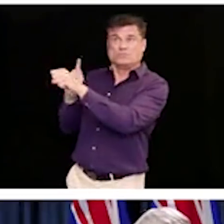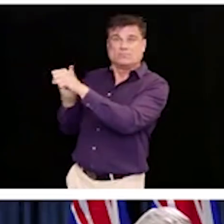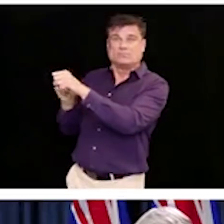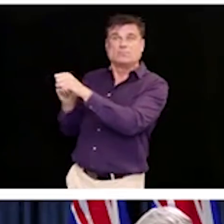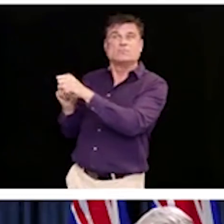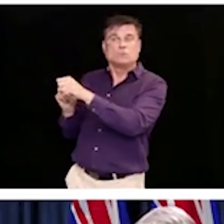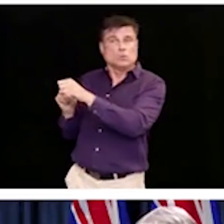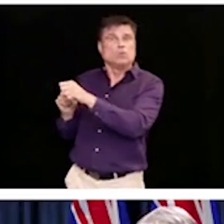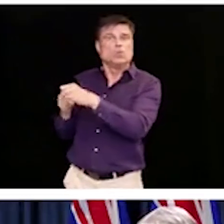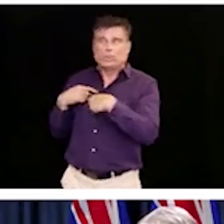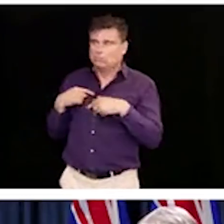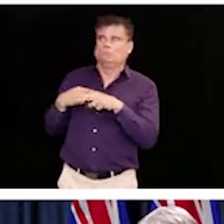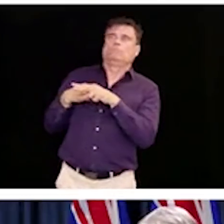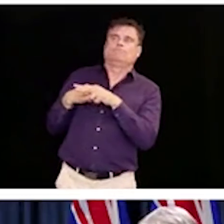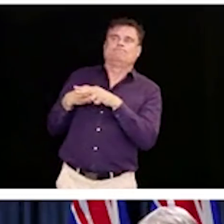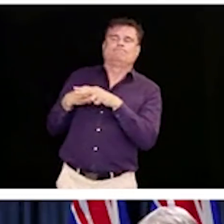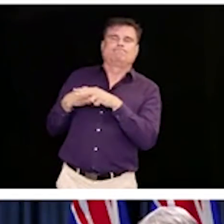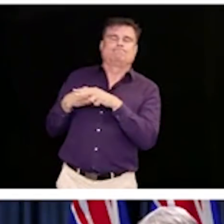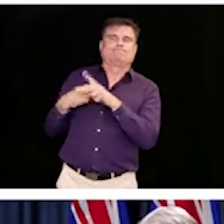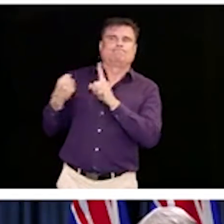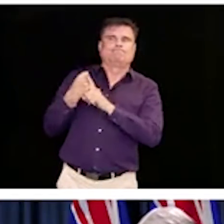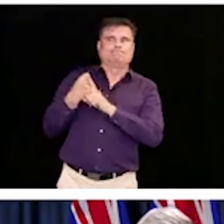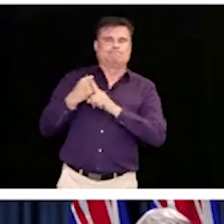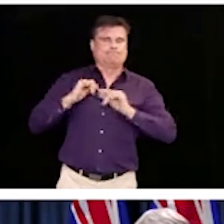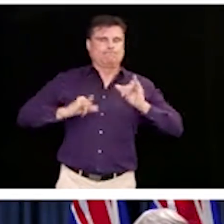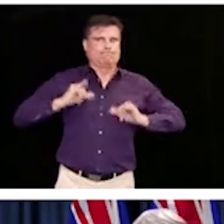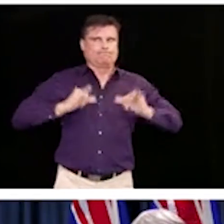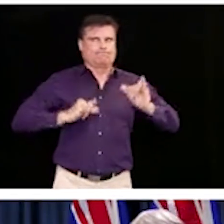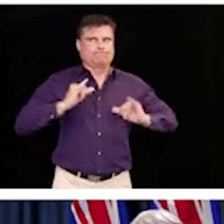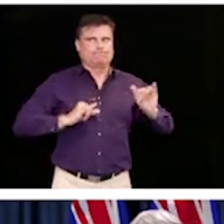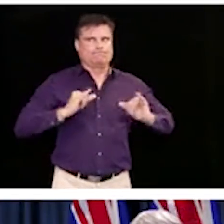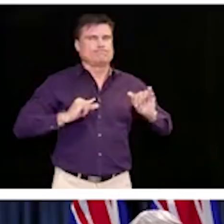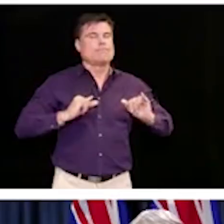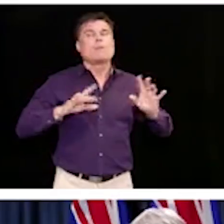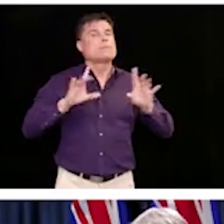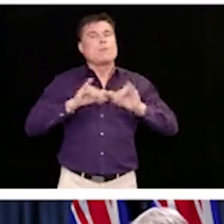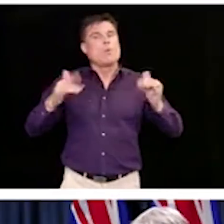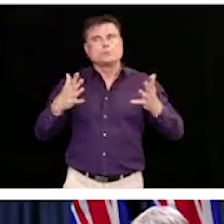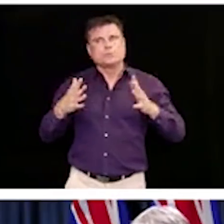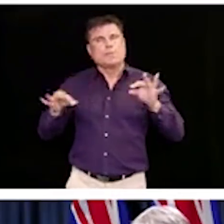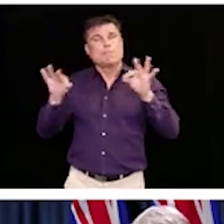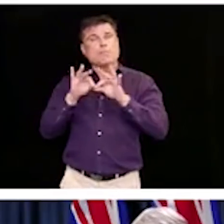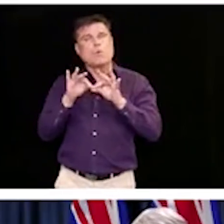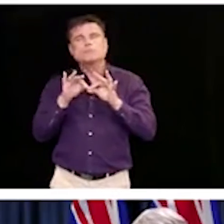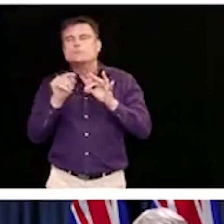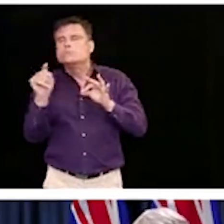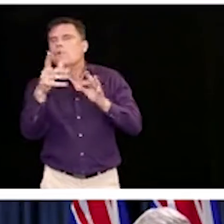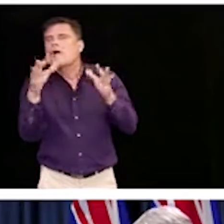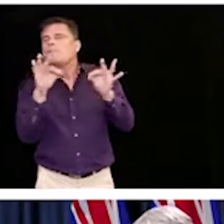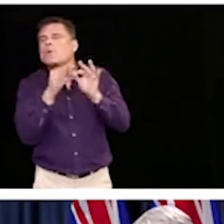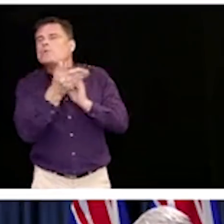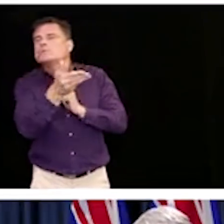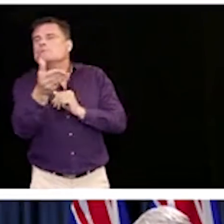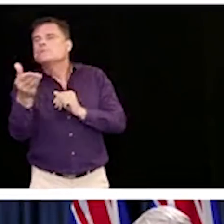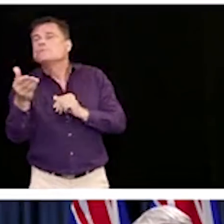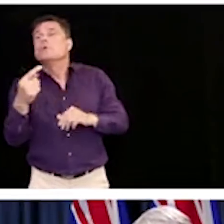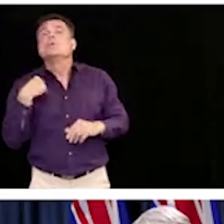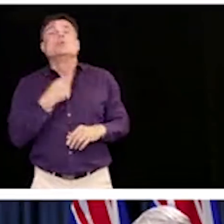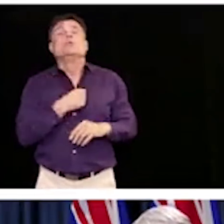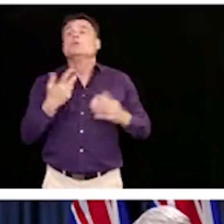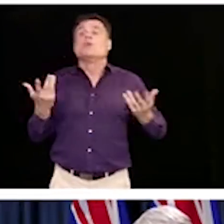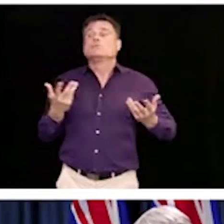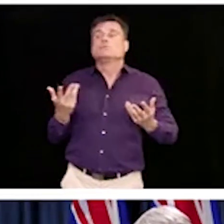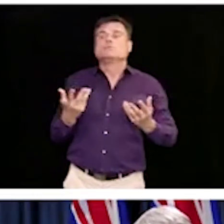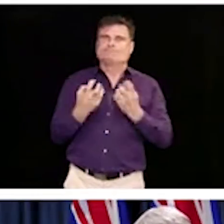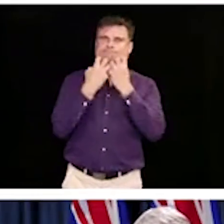society. It's also highlighted areas of critical importance. Our recovery plan is going to be focused on our values we